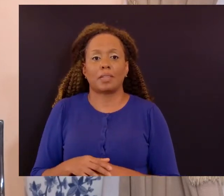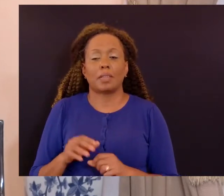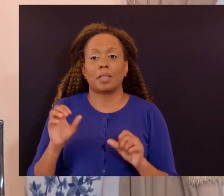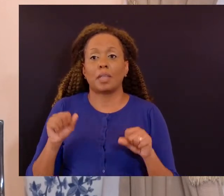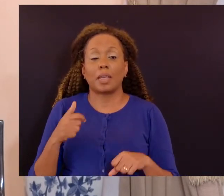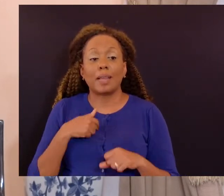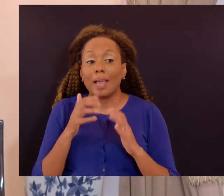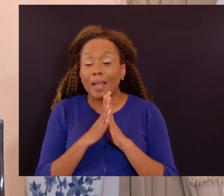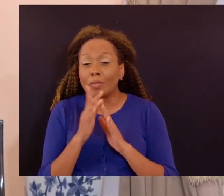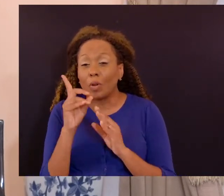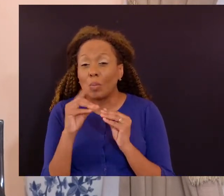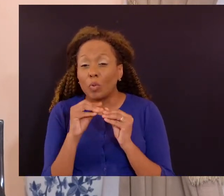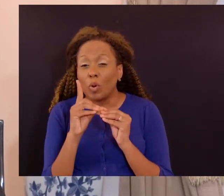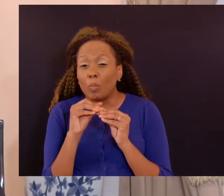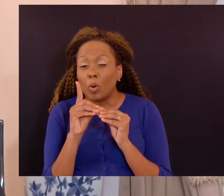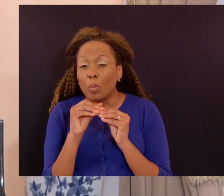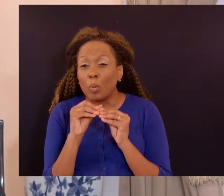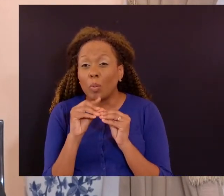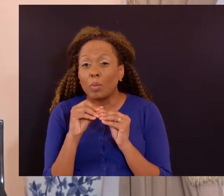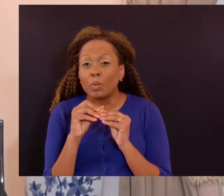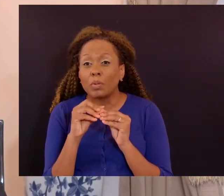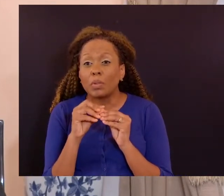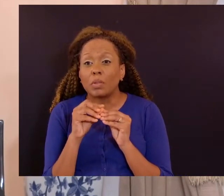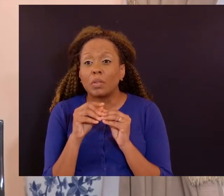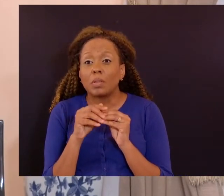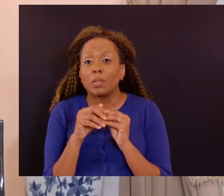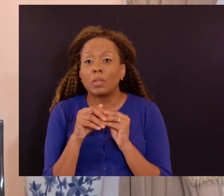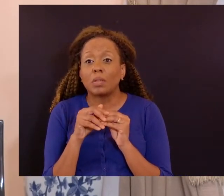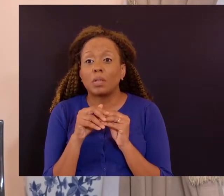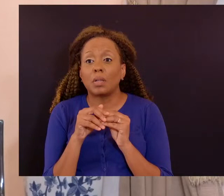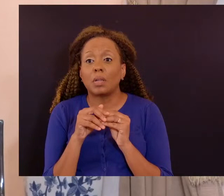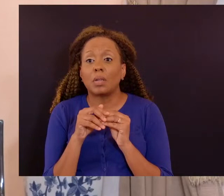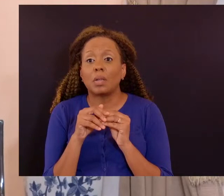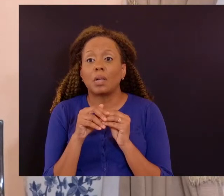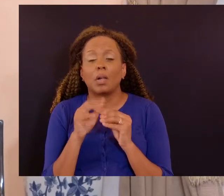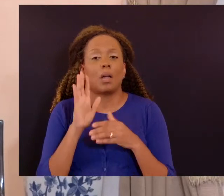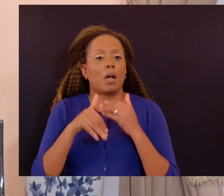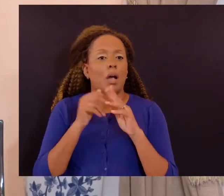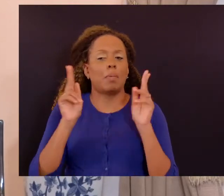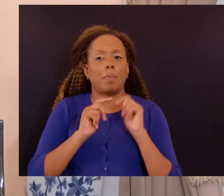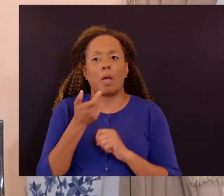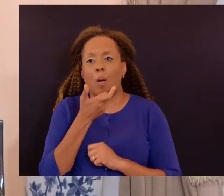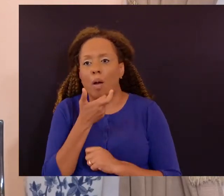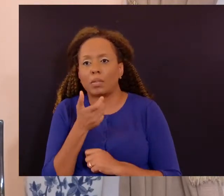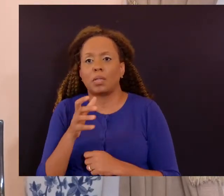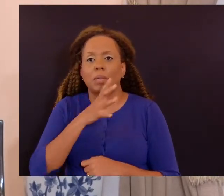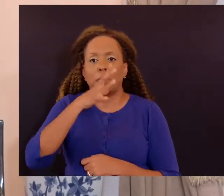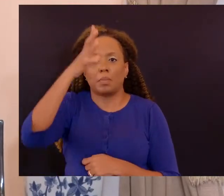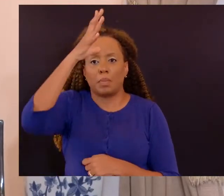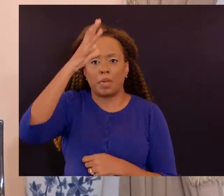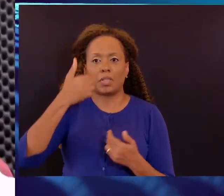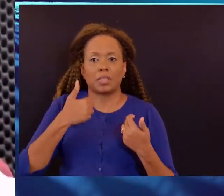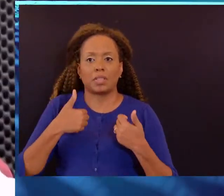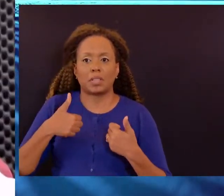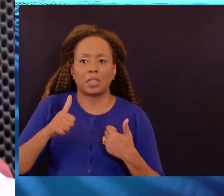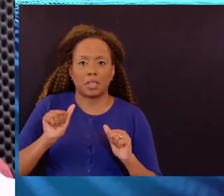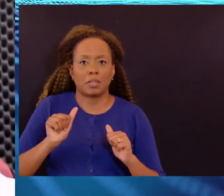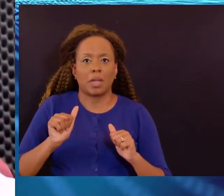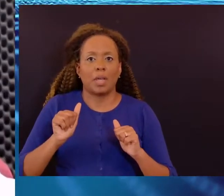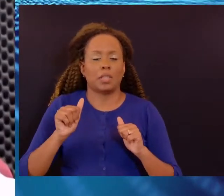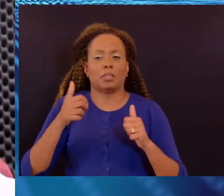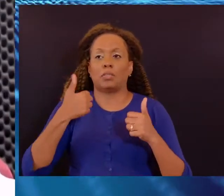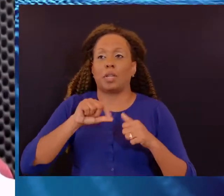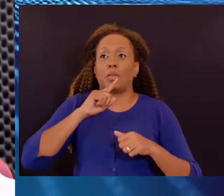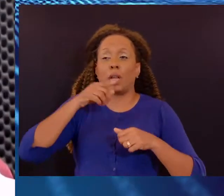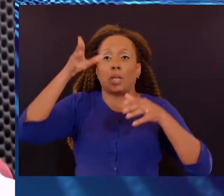Make it quick, Shane. Just because I'm scoring social media, everyone is watching, and obviously the parents are trying to take this all in the class